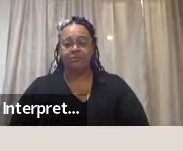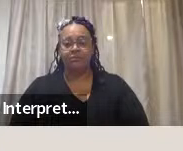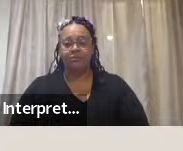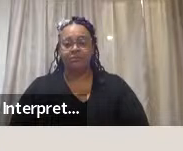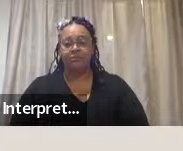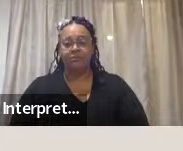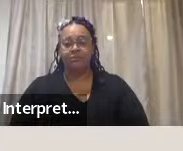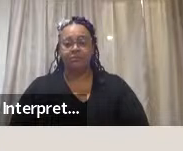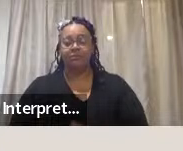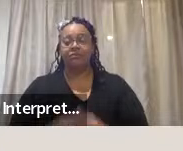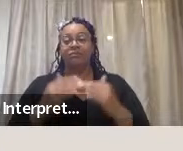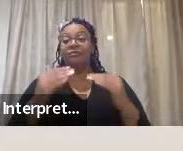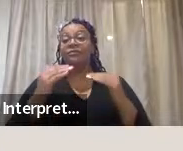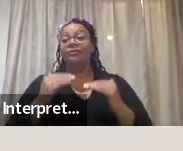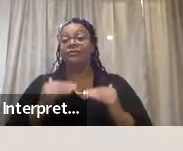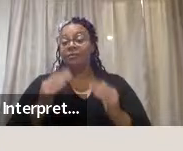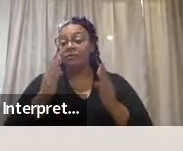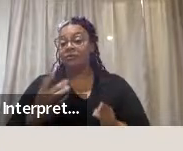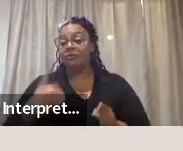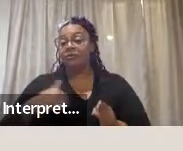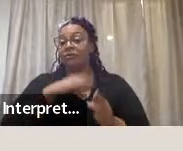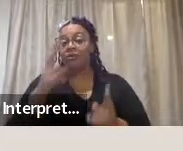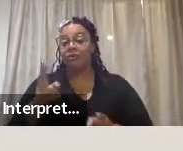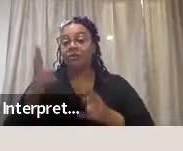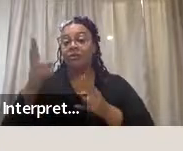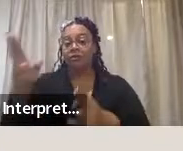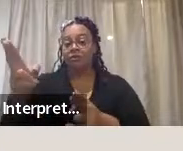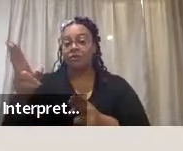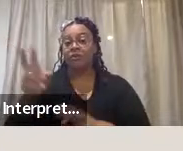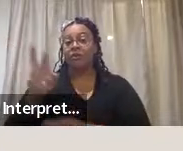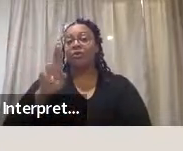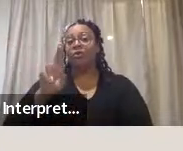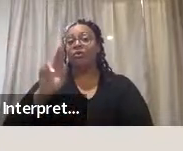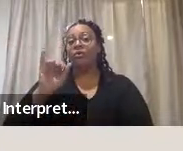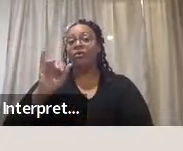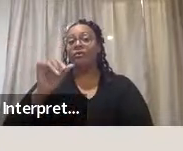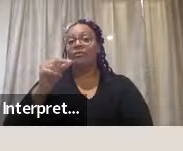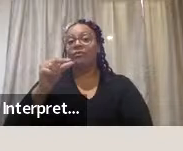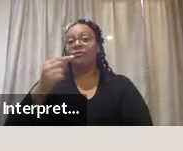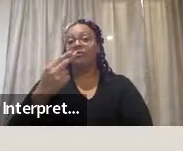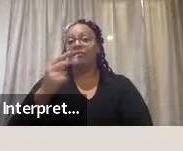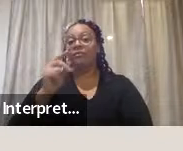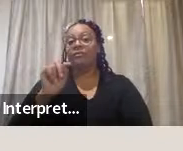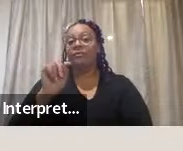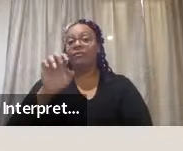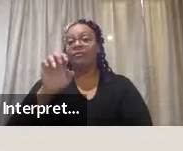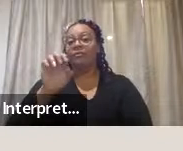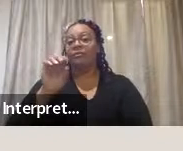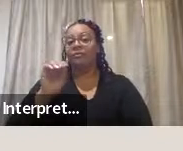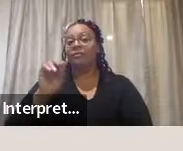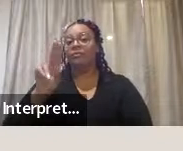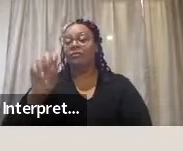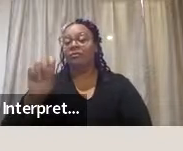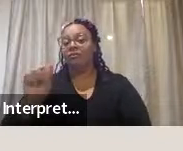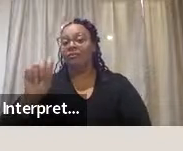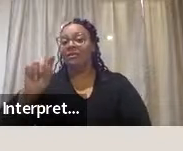Next ancestor we're going to honor is Righteous TK Chevy Hill.